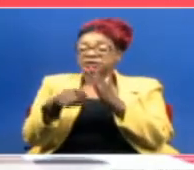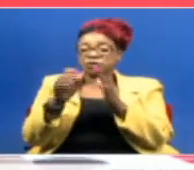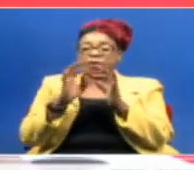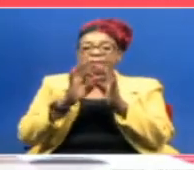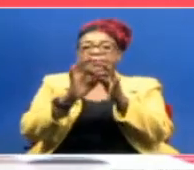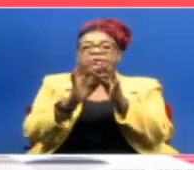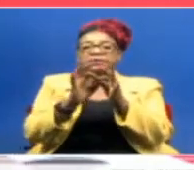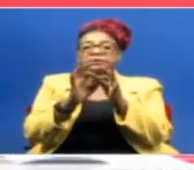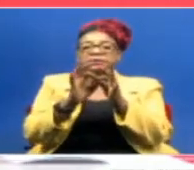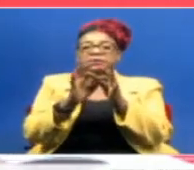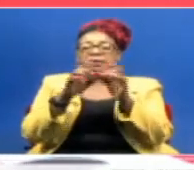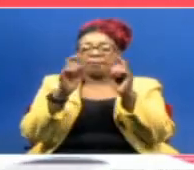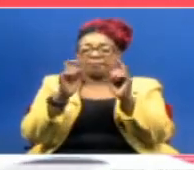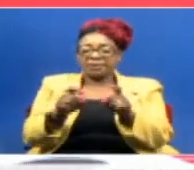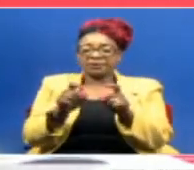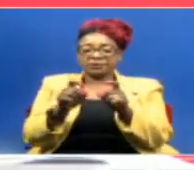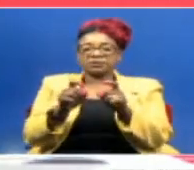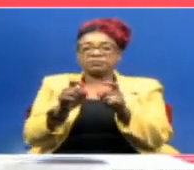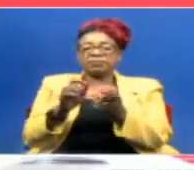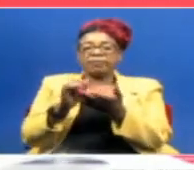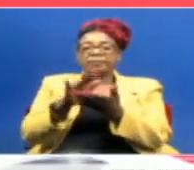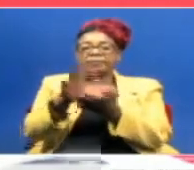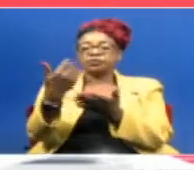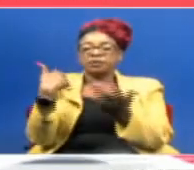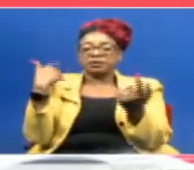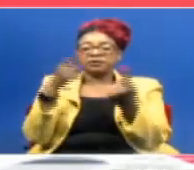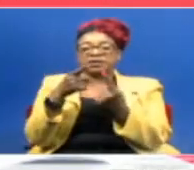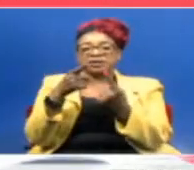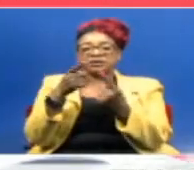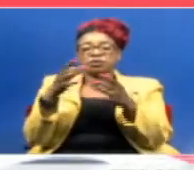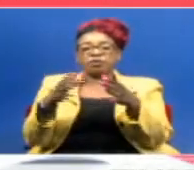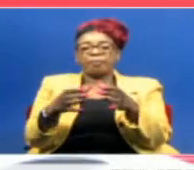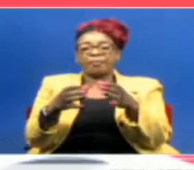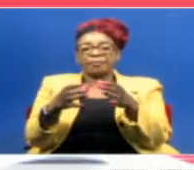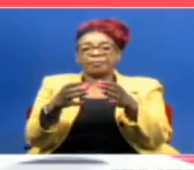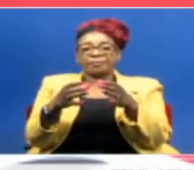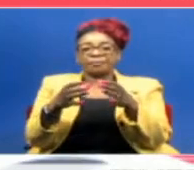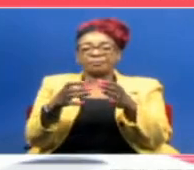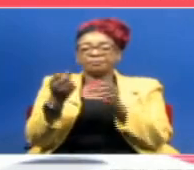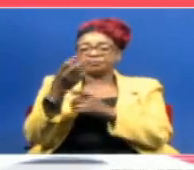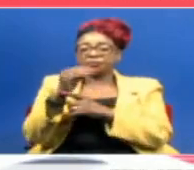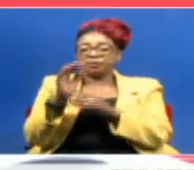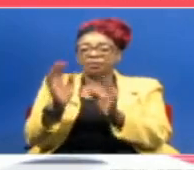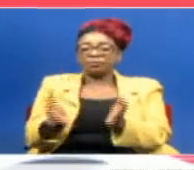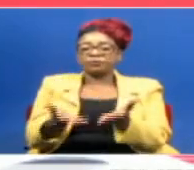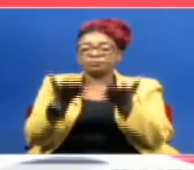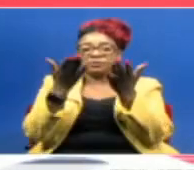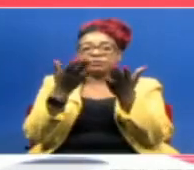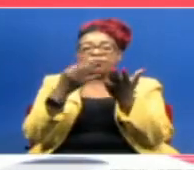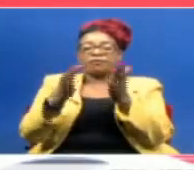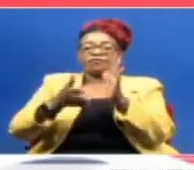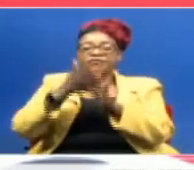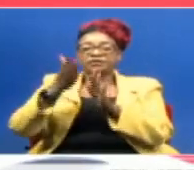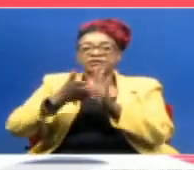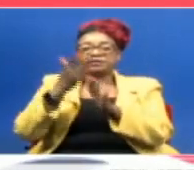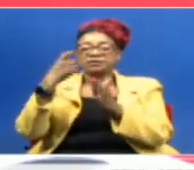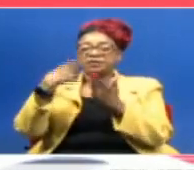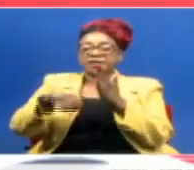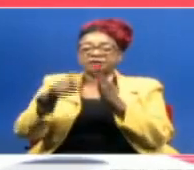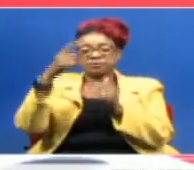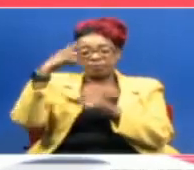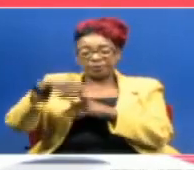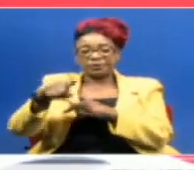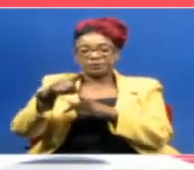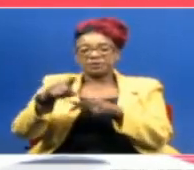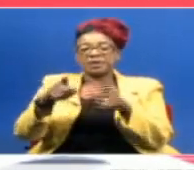must be sensitive in terms of the target group. So improvement of efficiency in tax policy and administration